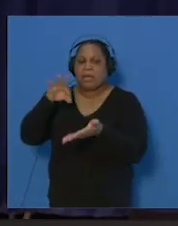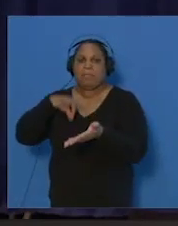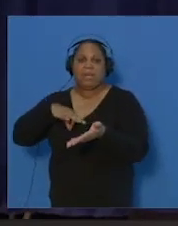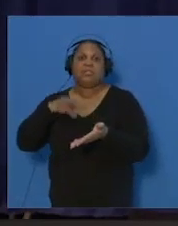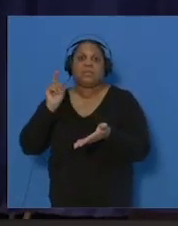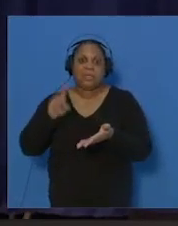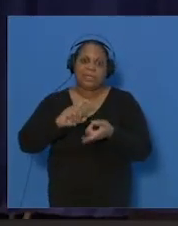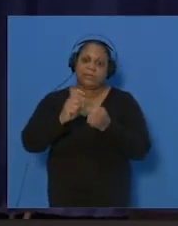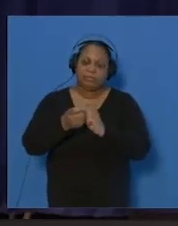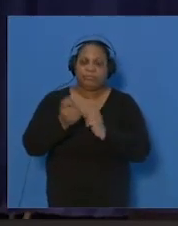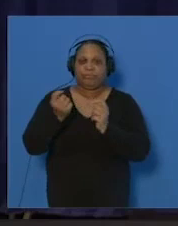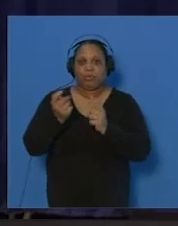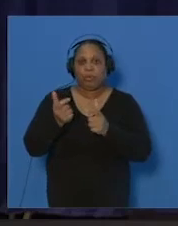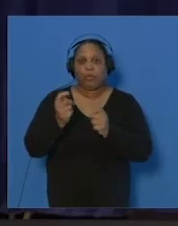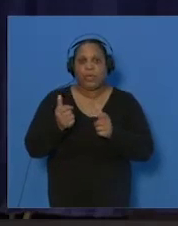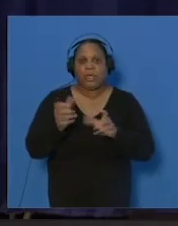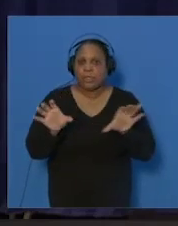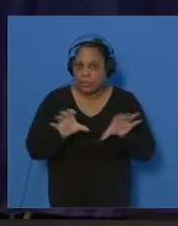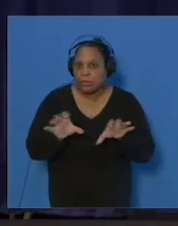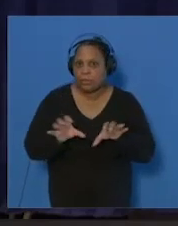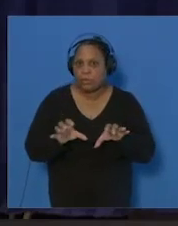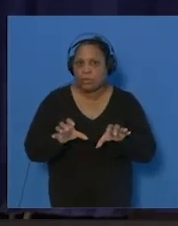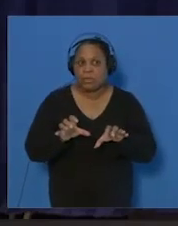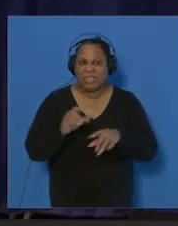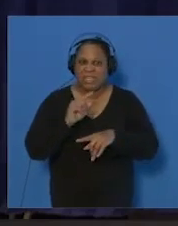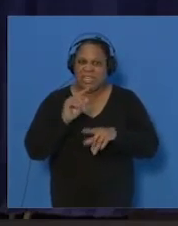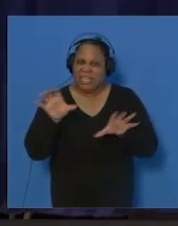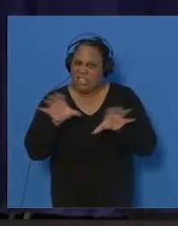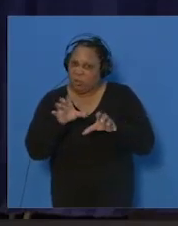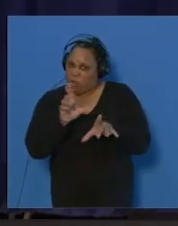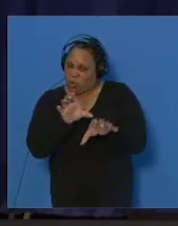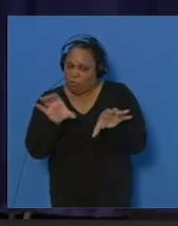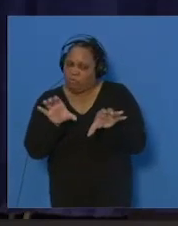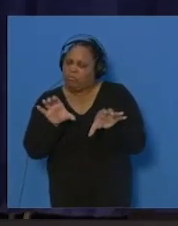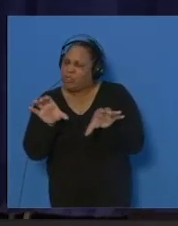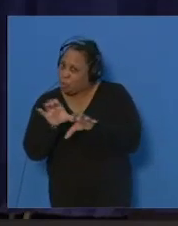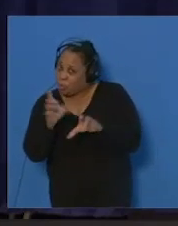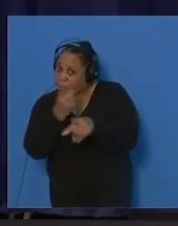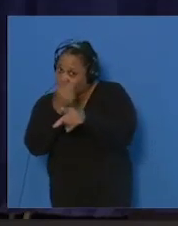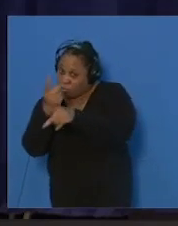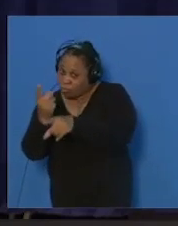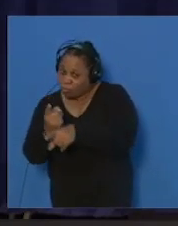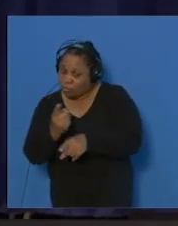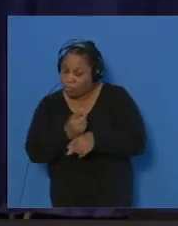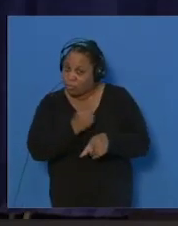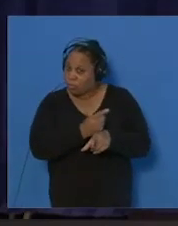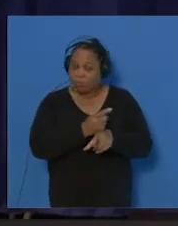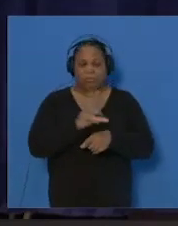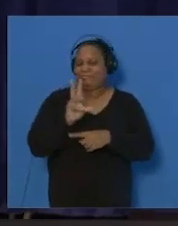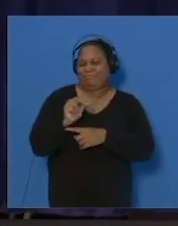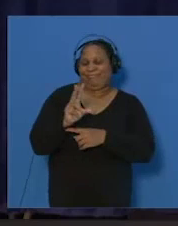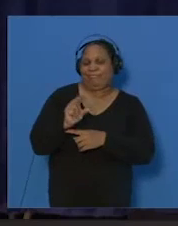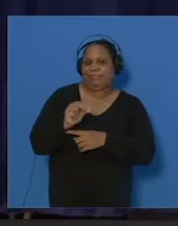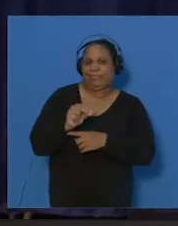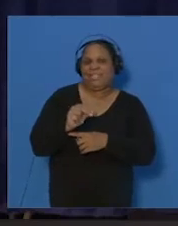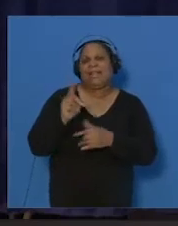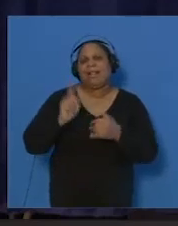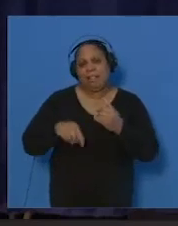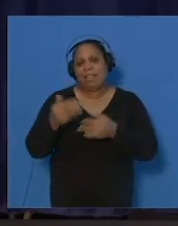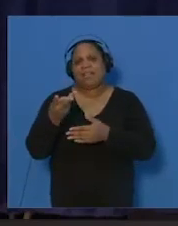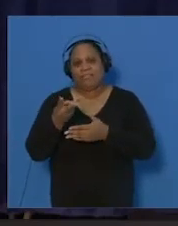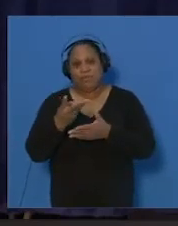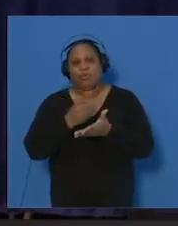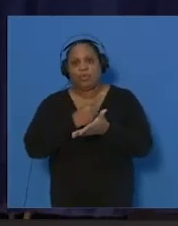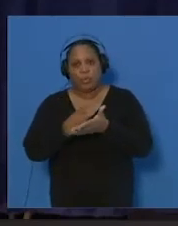fairly quickly. Did we dot all the I's and cross all the T's? No. And that's what the last few weeks have been about,